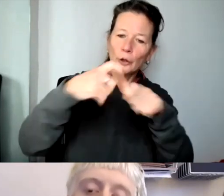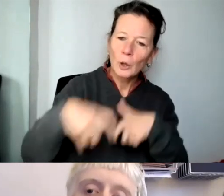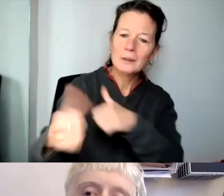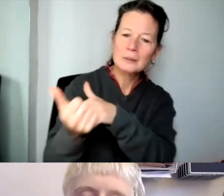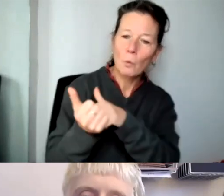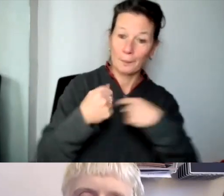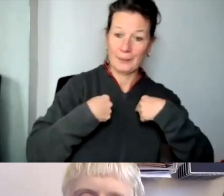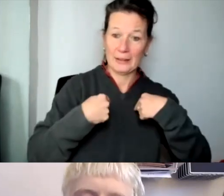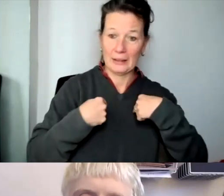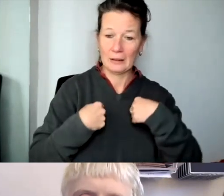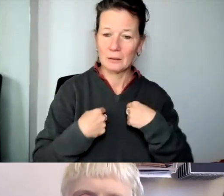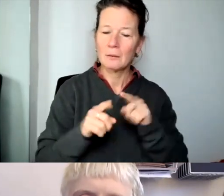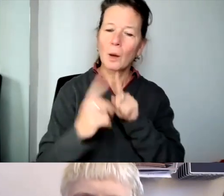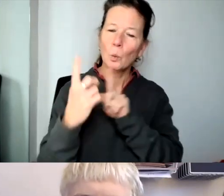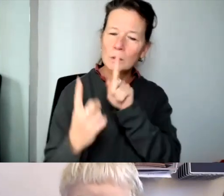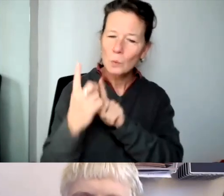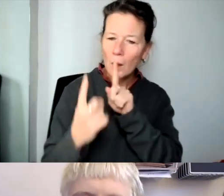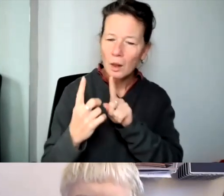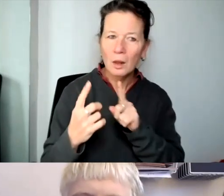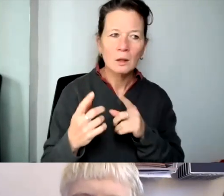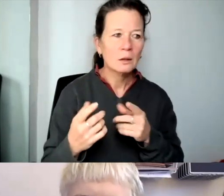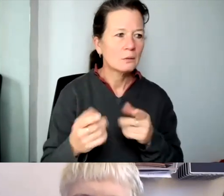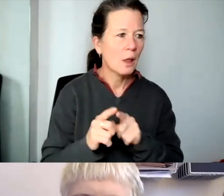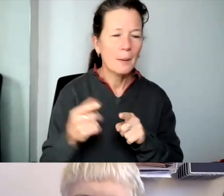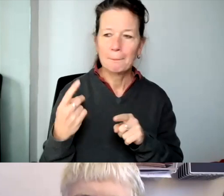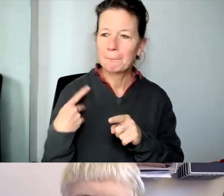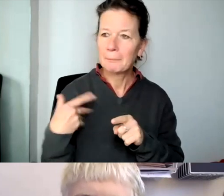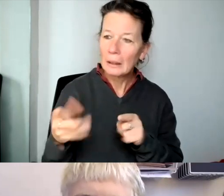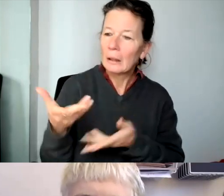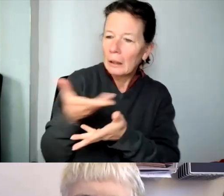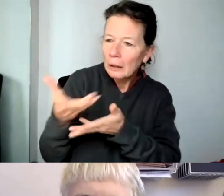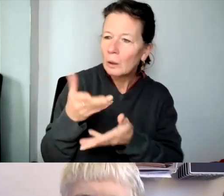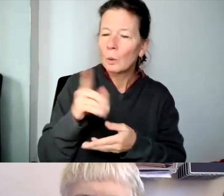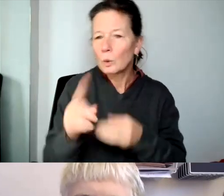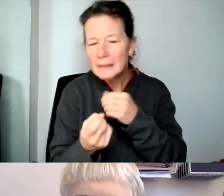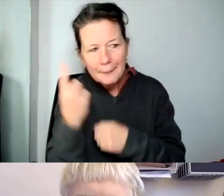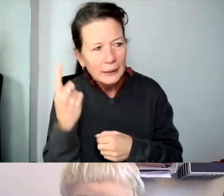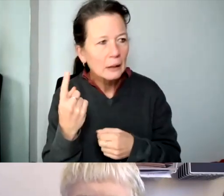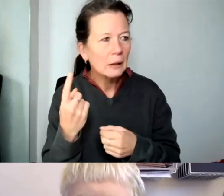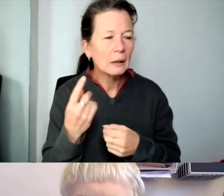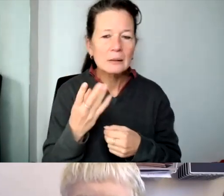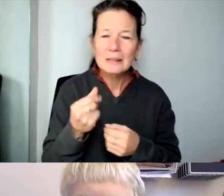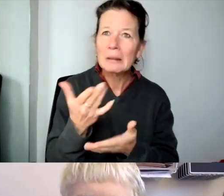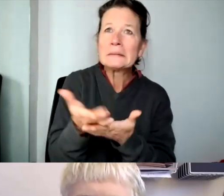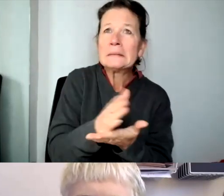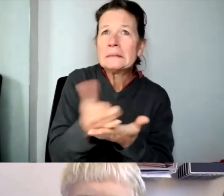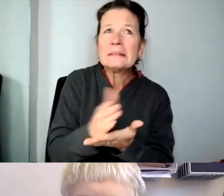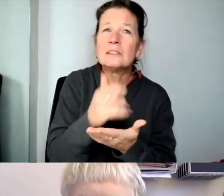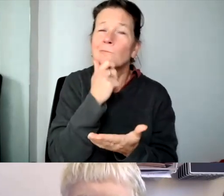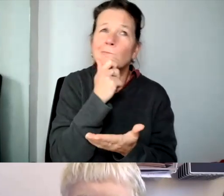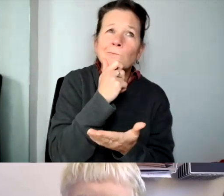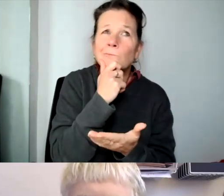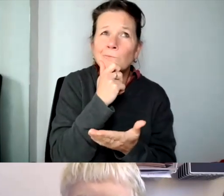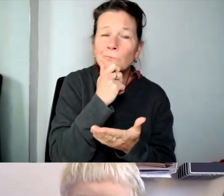know, like one-to-one sessions where we've had conversations about what's going on and some of the dilemmas that